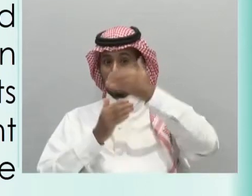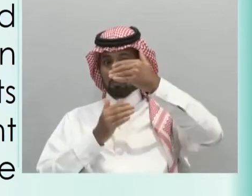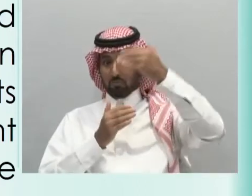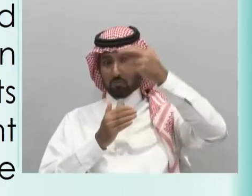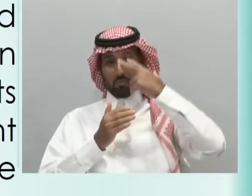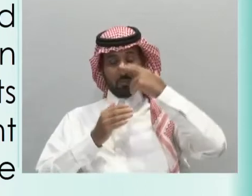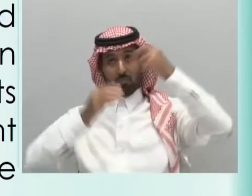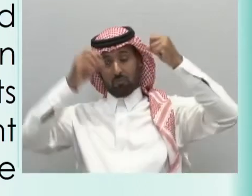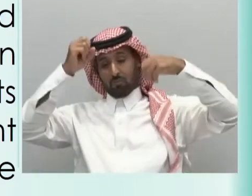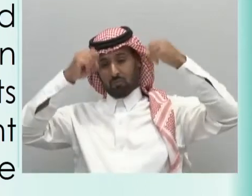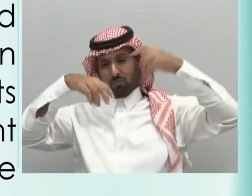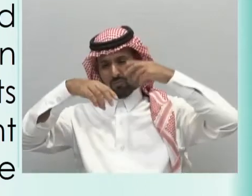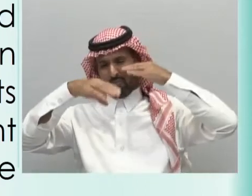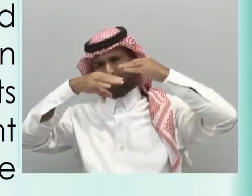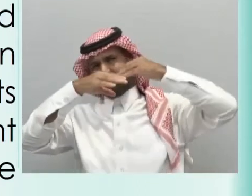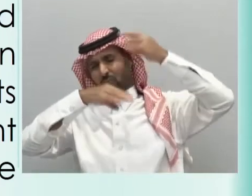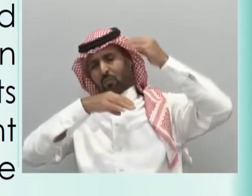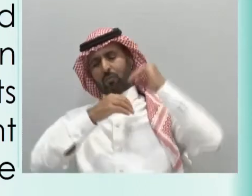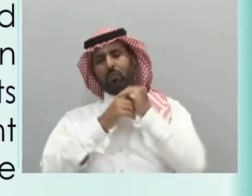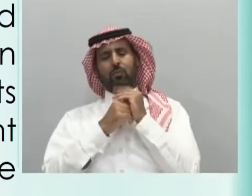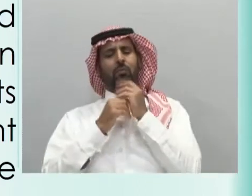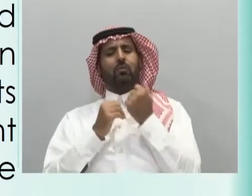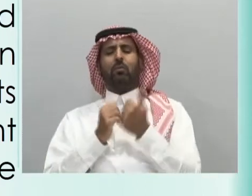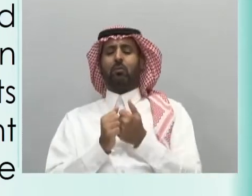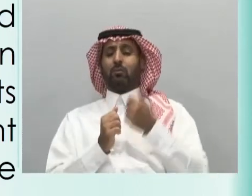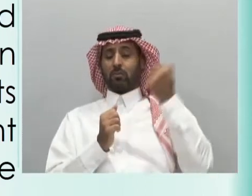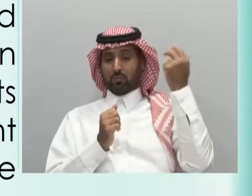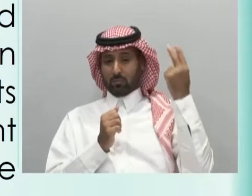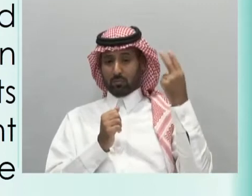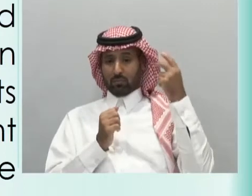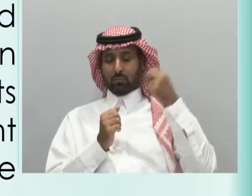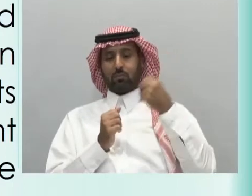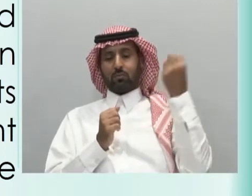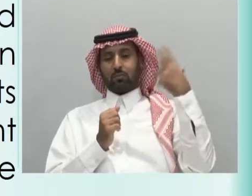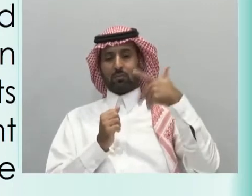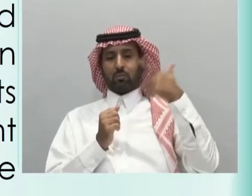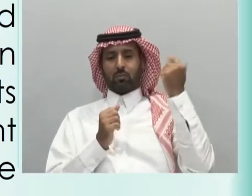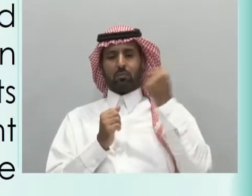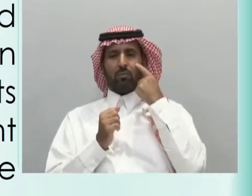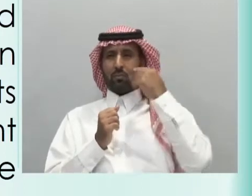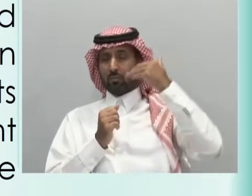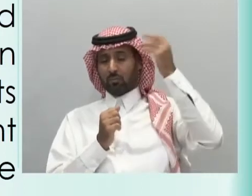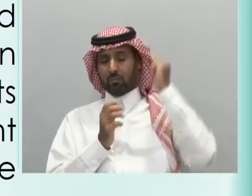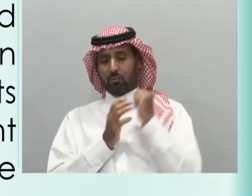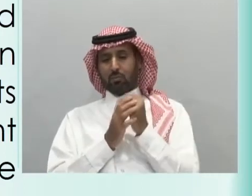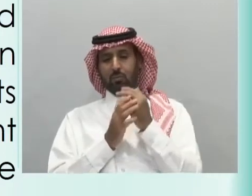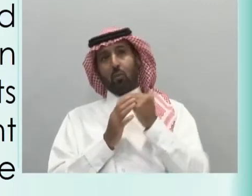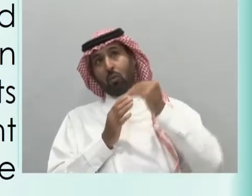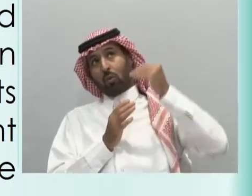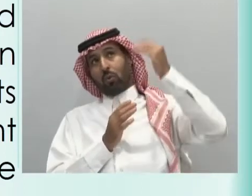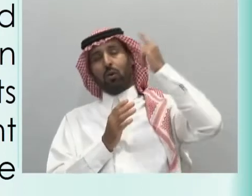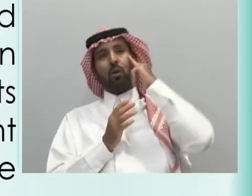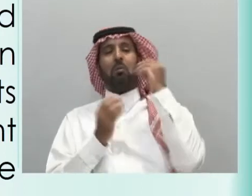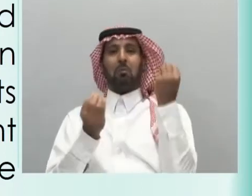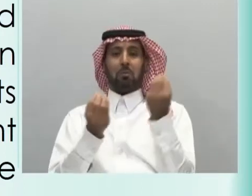of the rainforest treetops, about 72 feet, 22 meters, in the air. The towers are linked